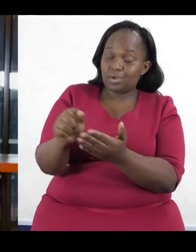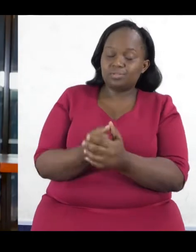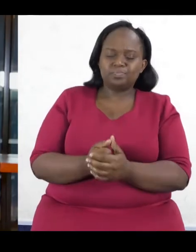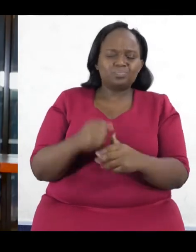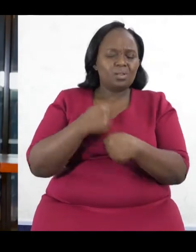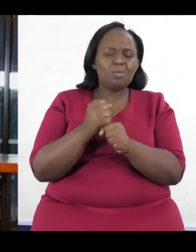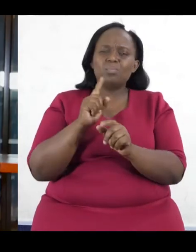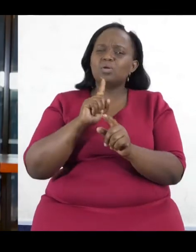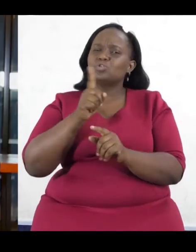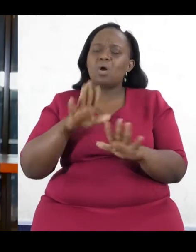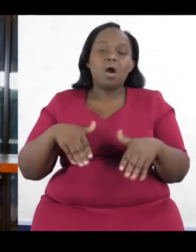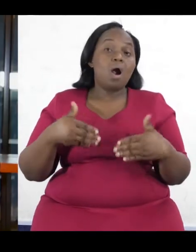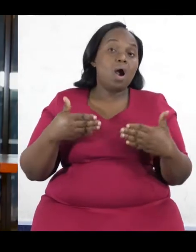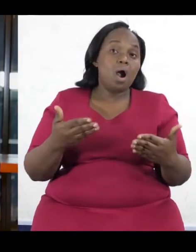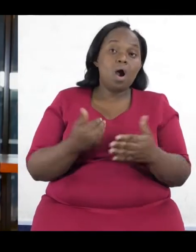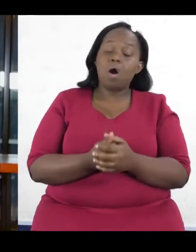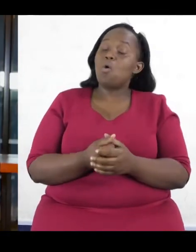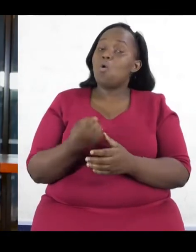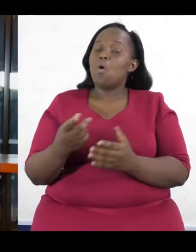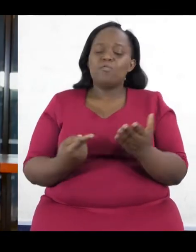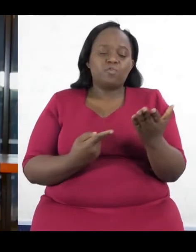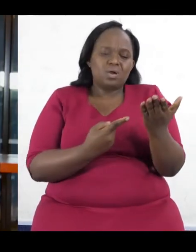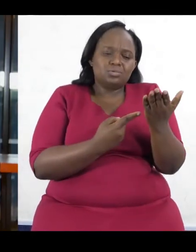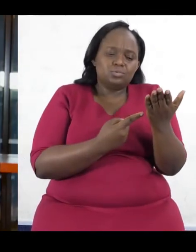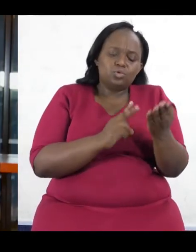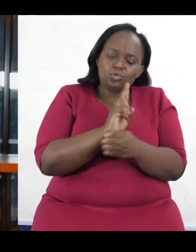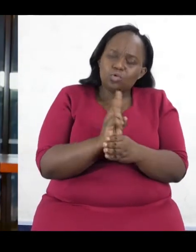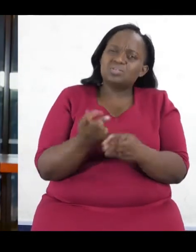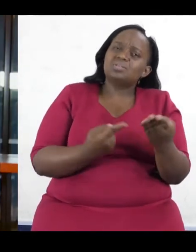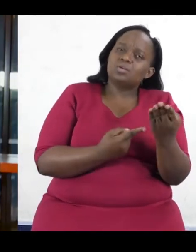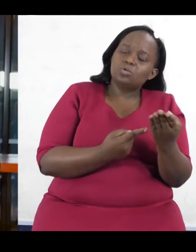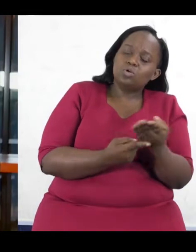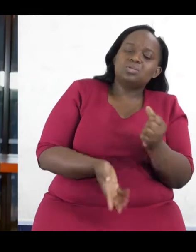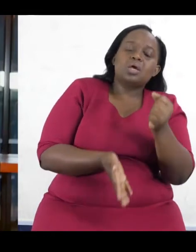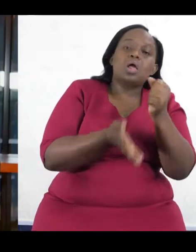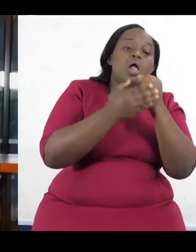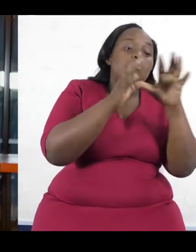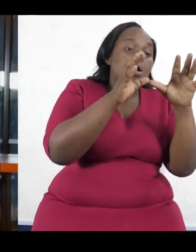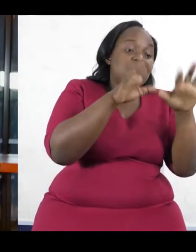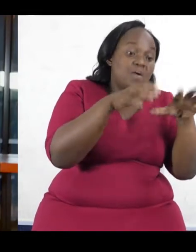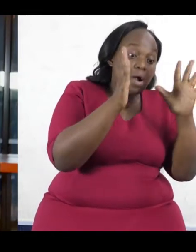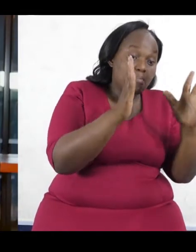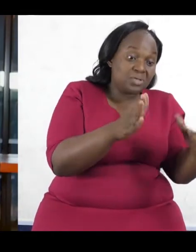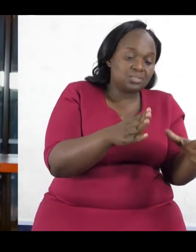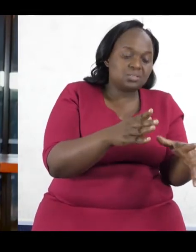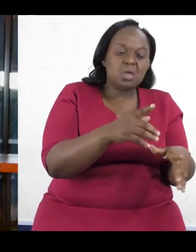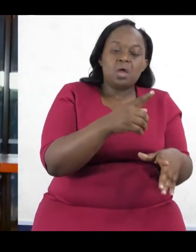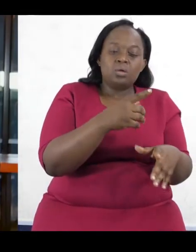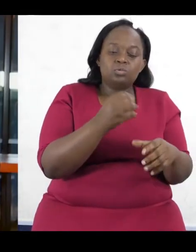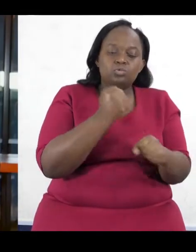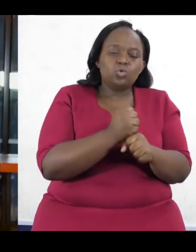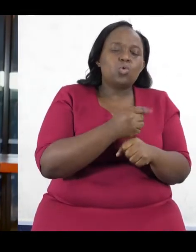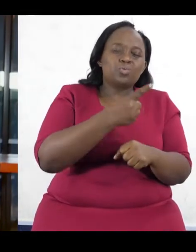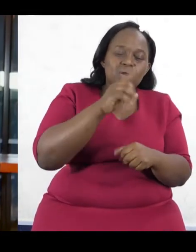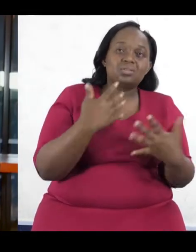take advantage of digital, or rather the technology, to help farmers do the right thing? Because we